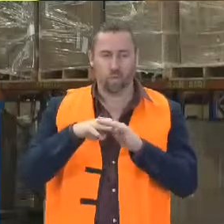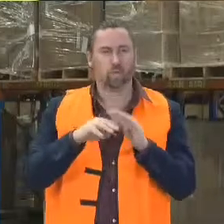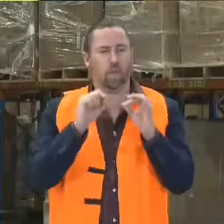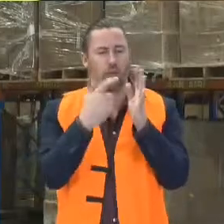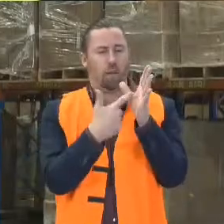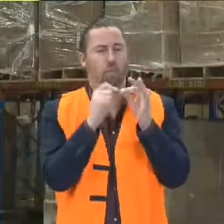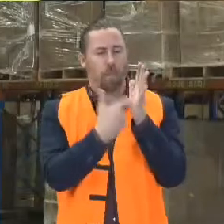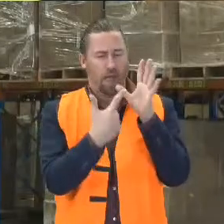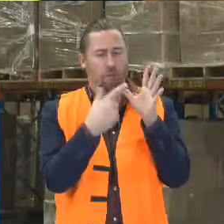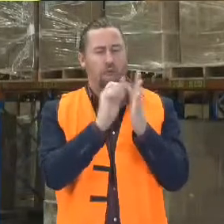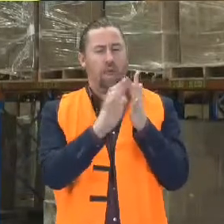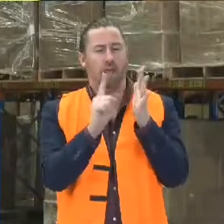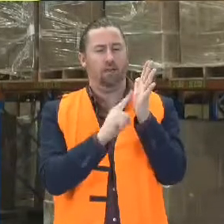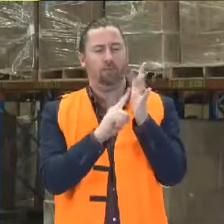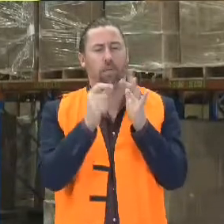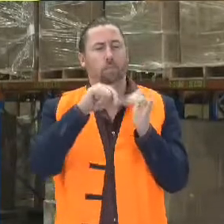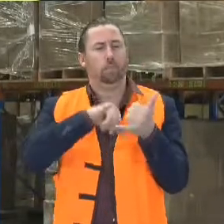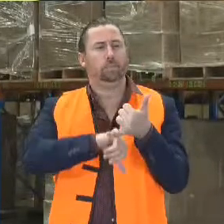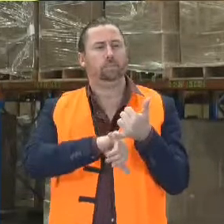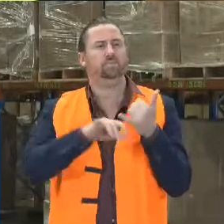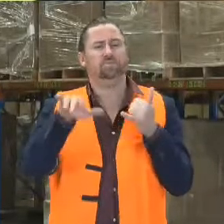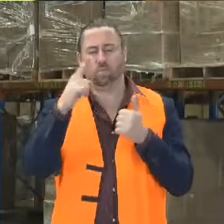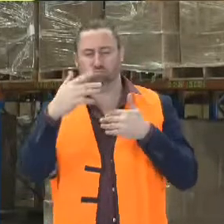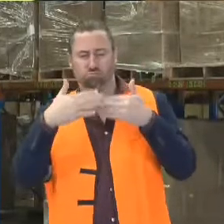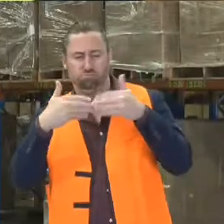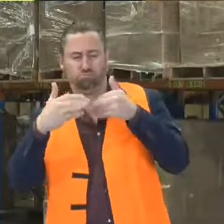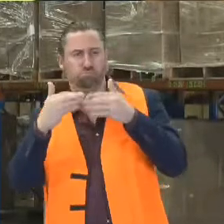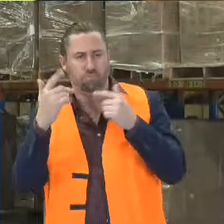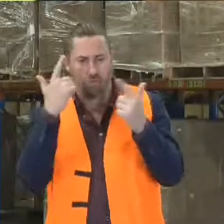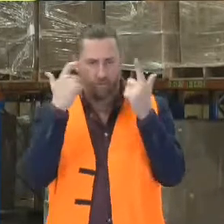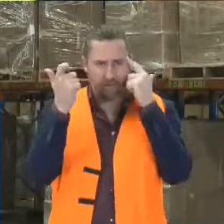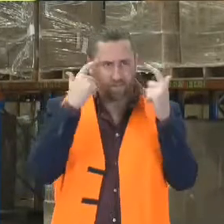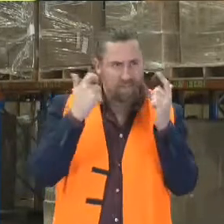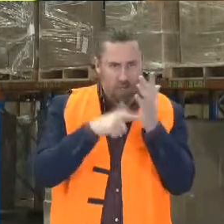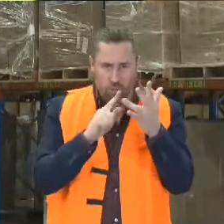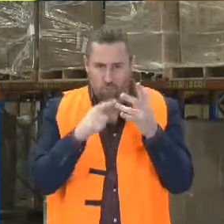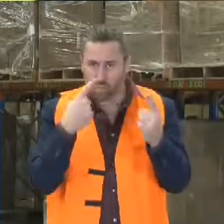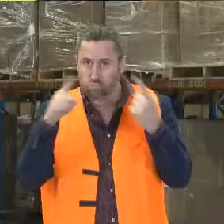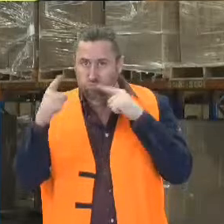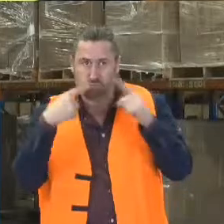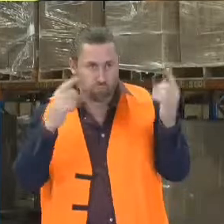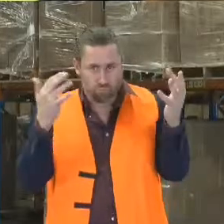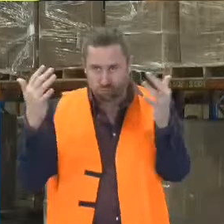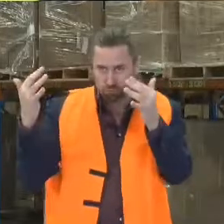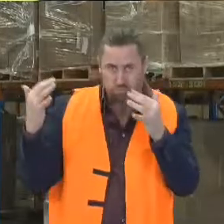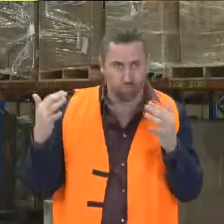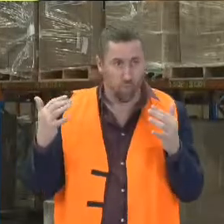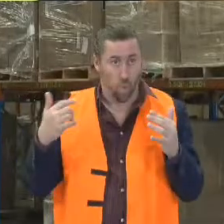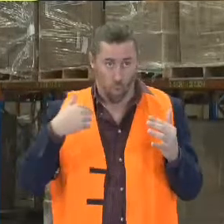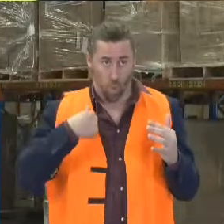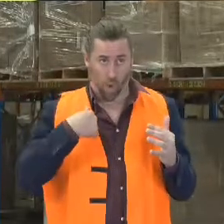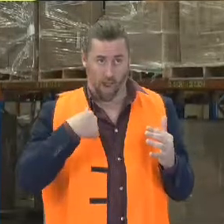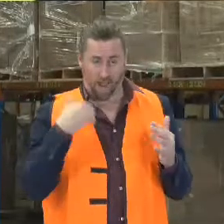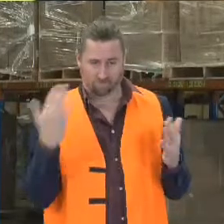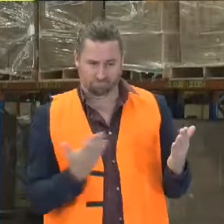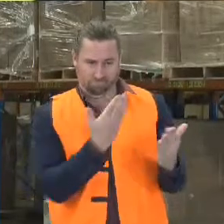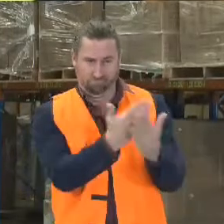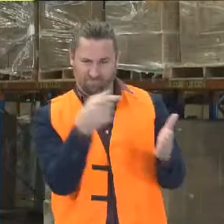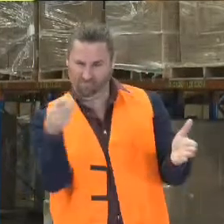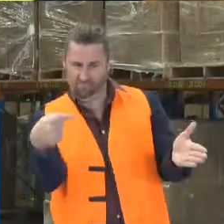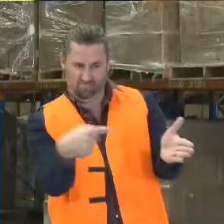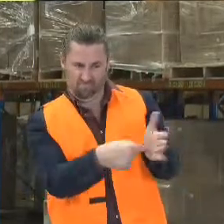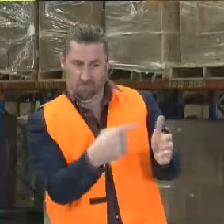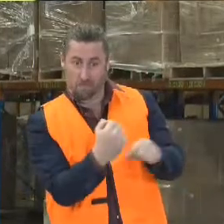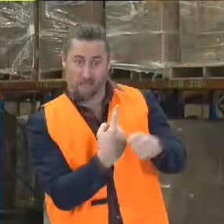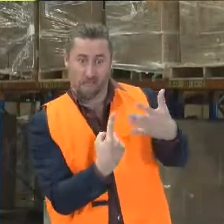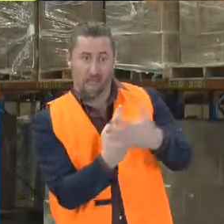Barbara Phillips and her team. They have done just an incredible job delivering on this vision of ensuring that we